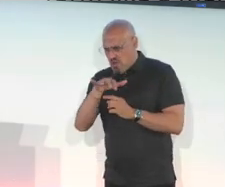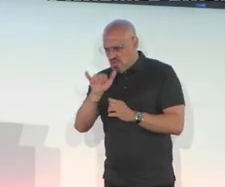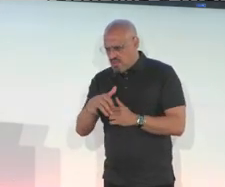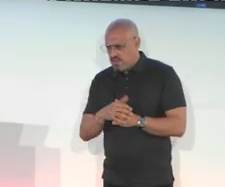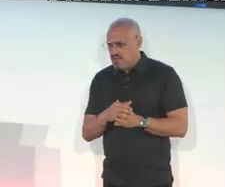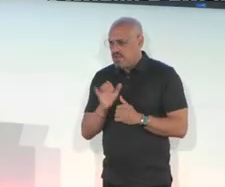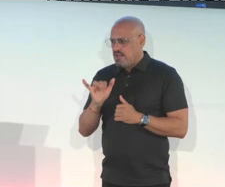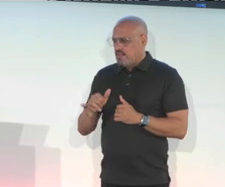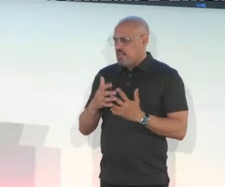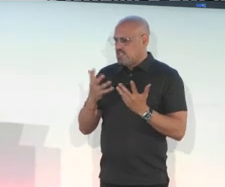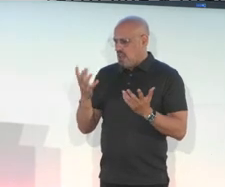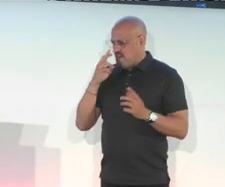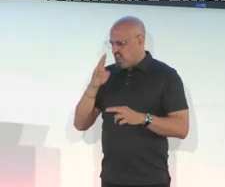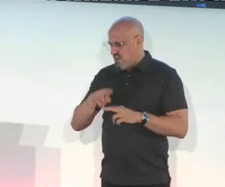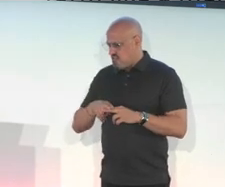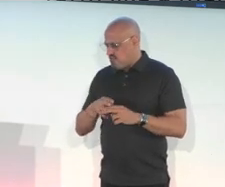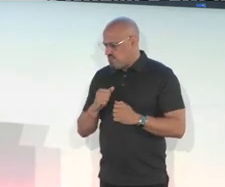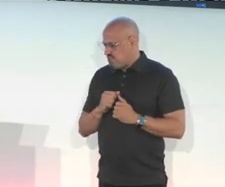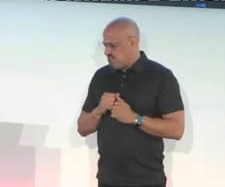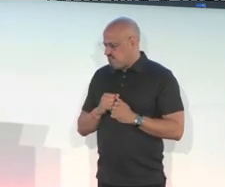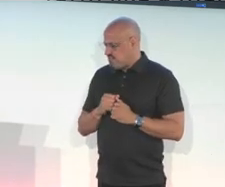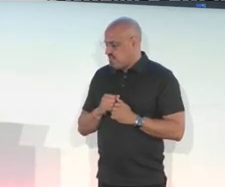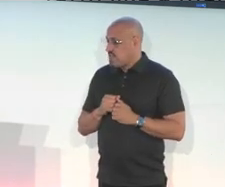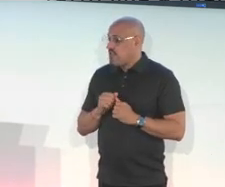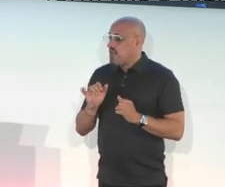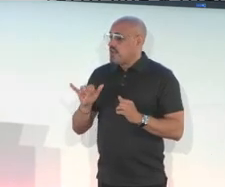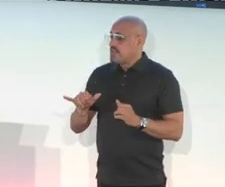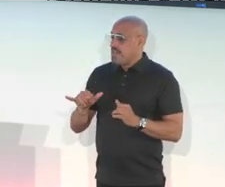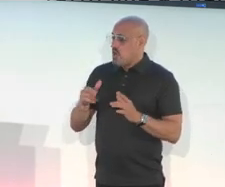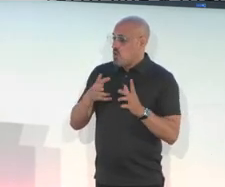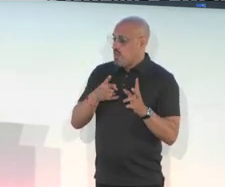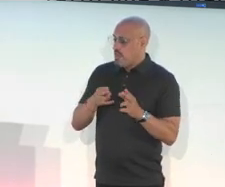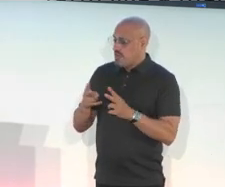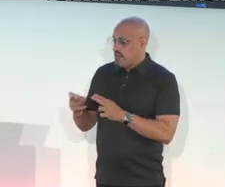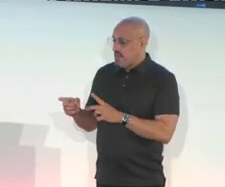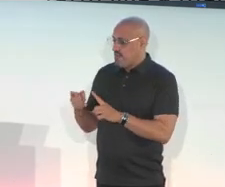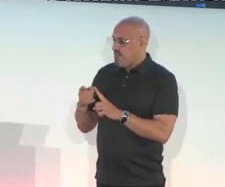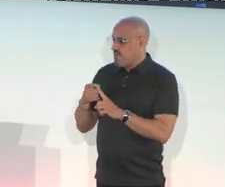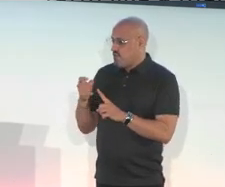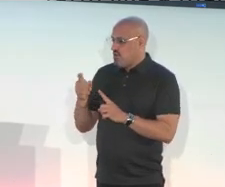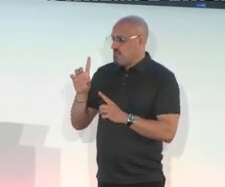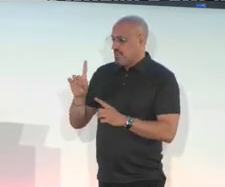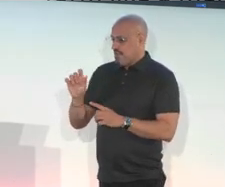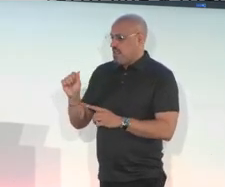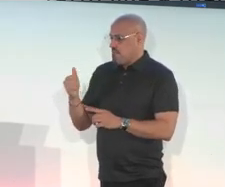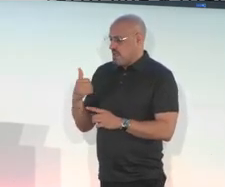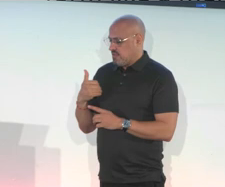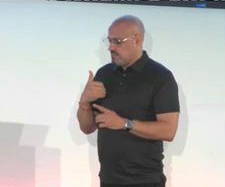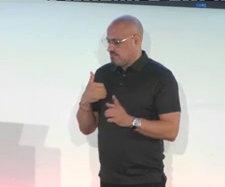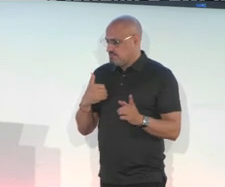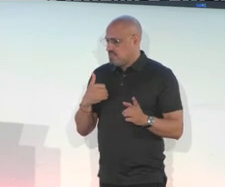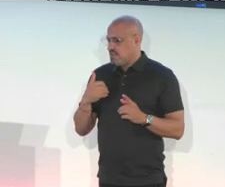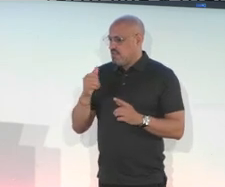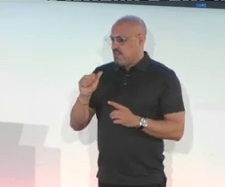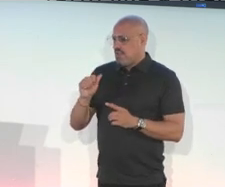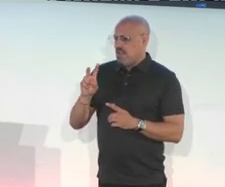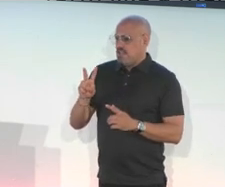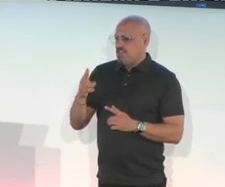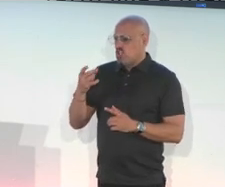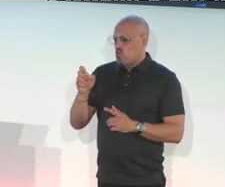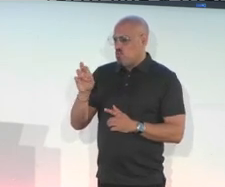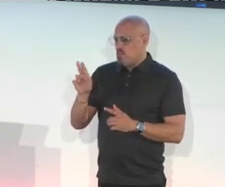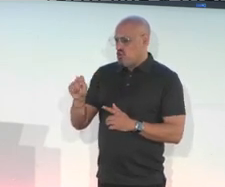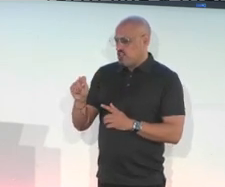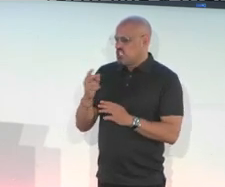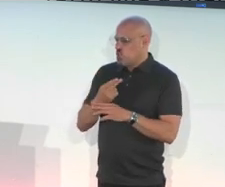And that's a lot of fun. Like, I really... Now, this clip is taken from VoxCelab database that A.V. Hubert also